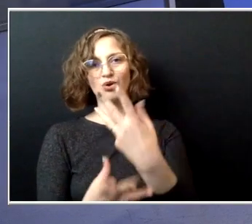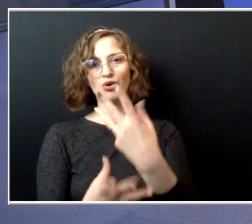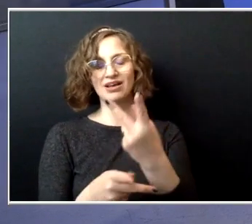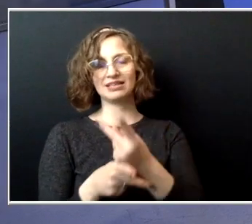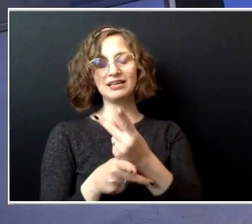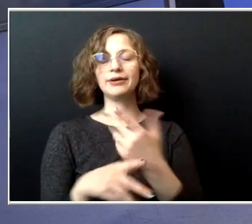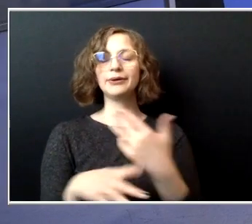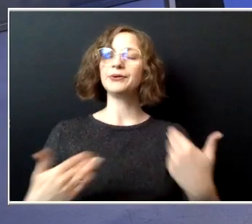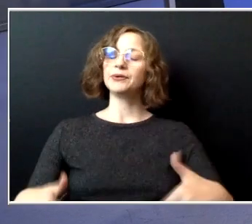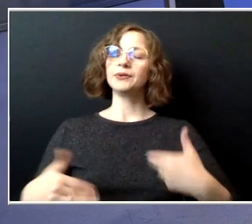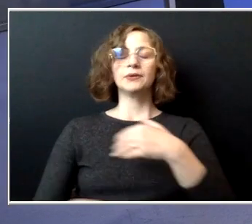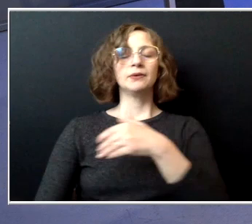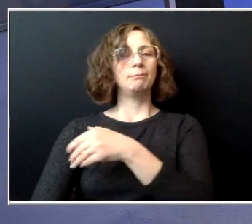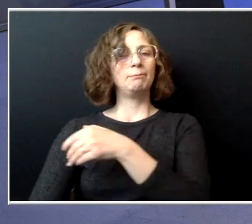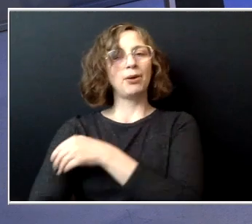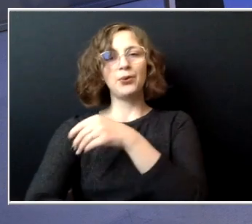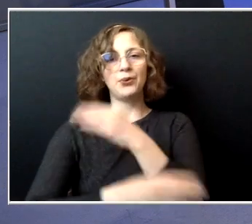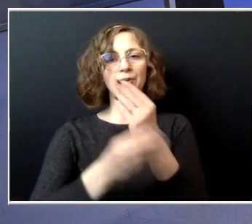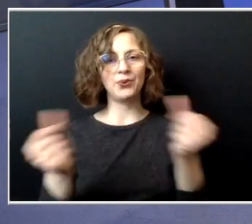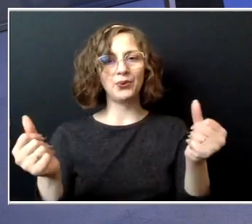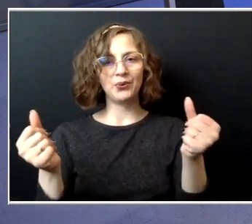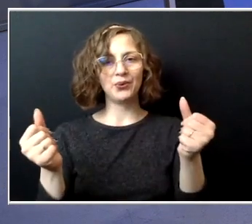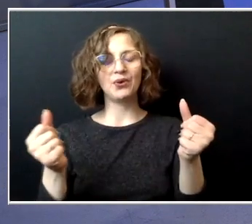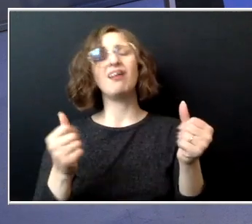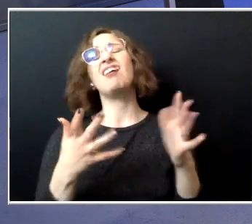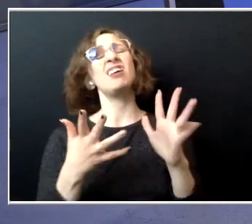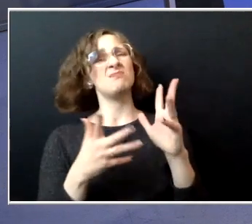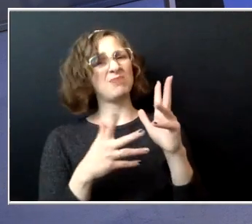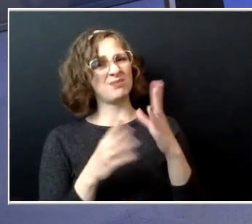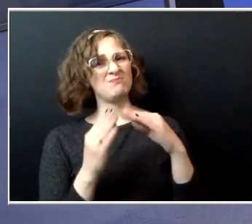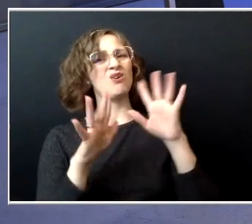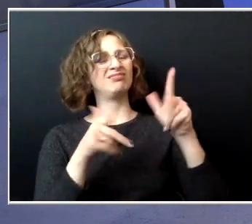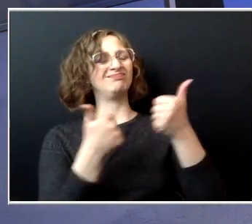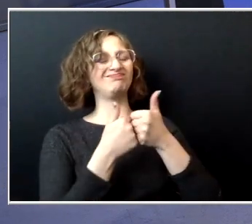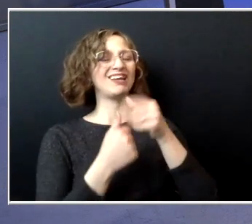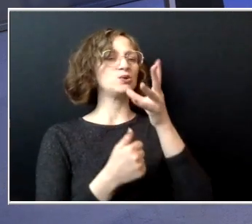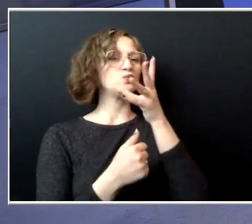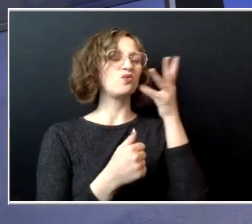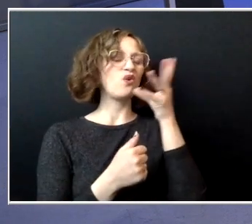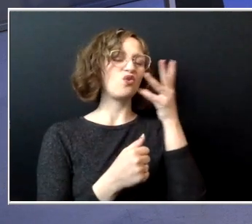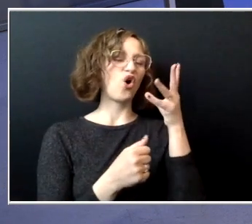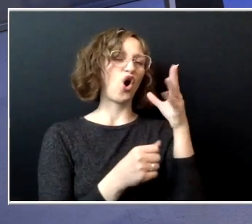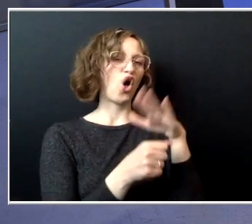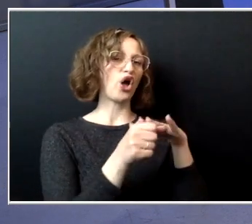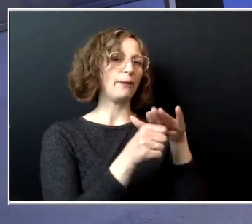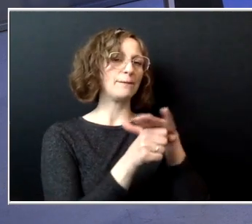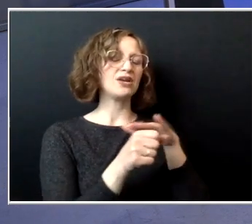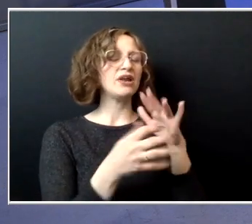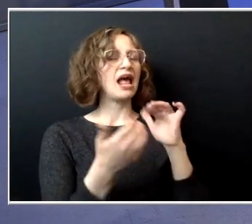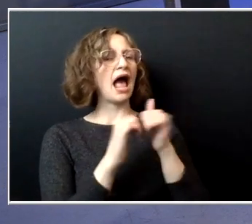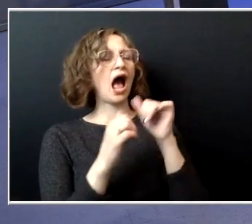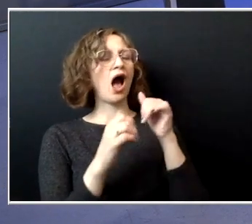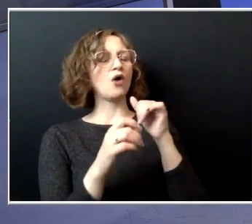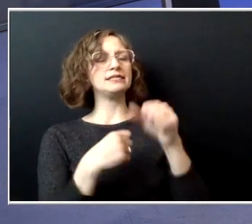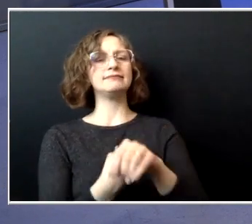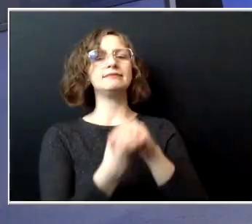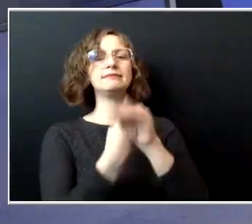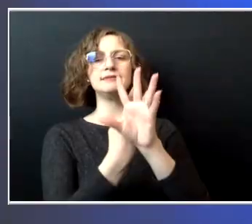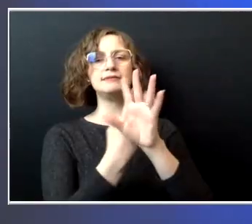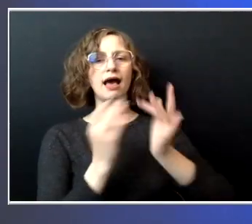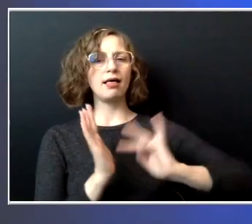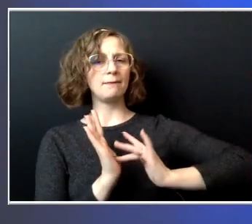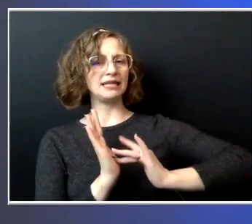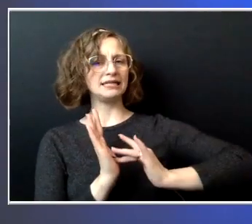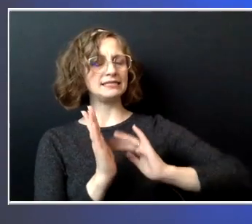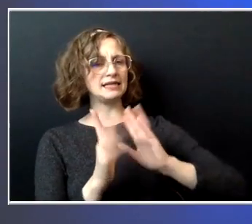but hard to affect in all these rural communities. Impact of telemedicine. Talk to us a little bit about that. How can that help with this? Yeah, telemedicine